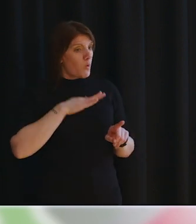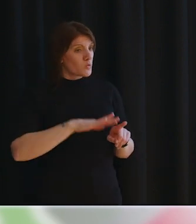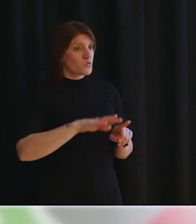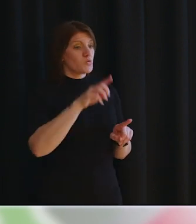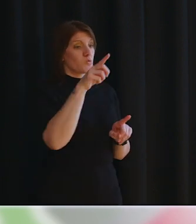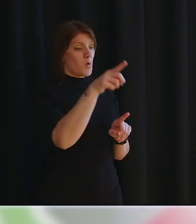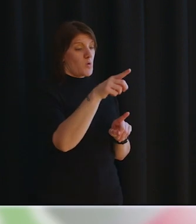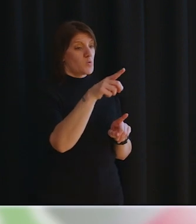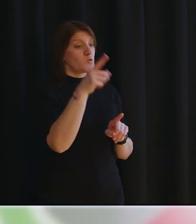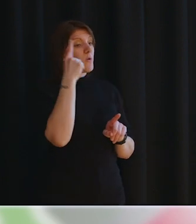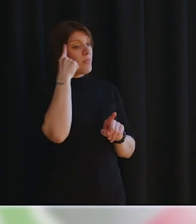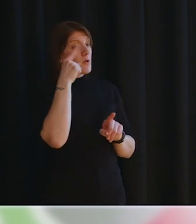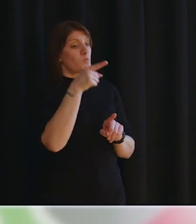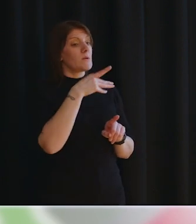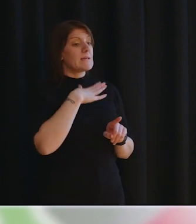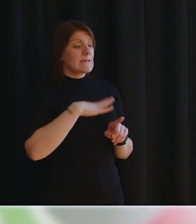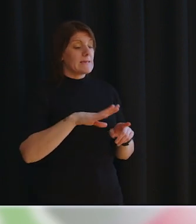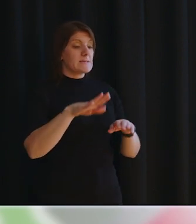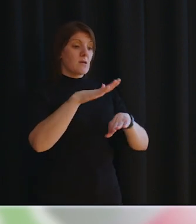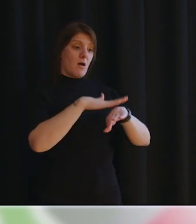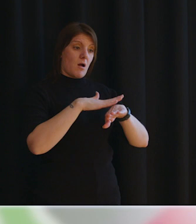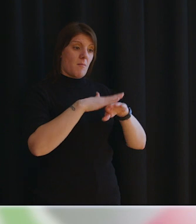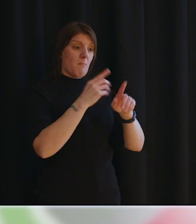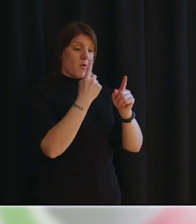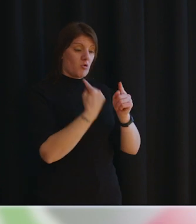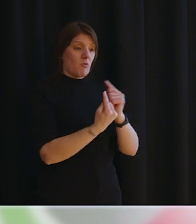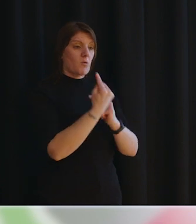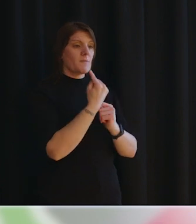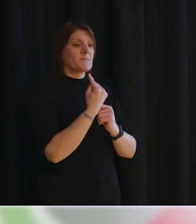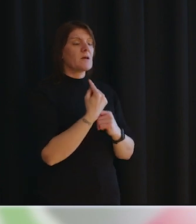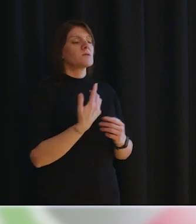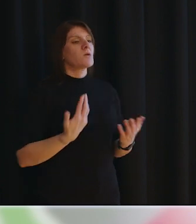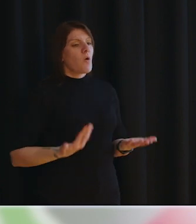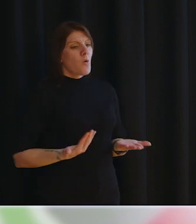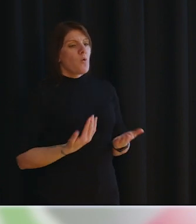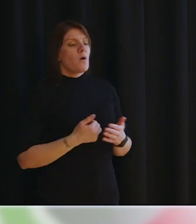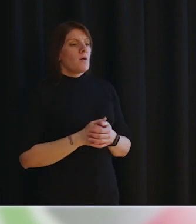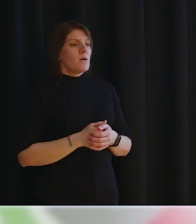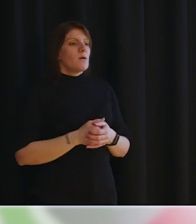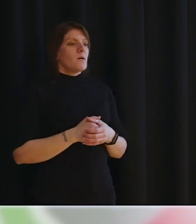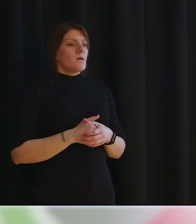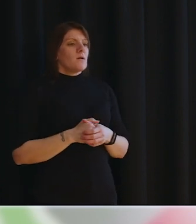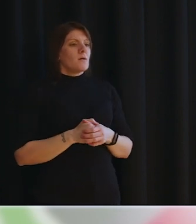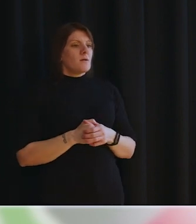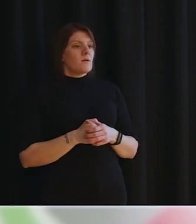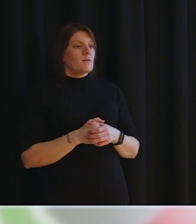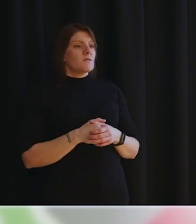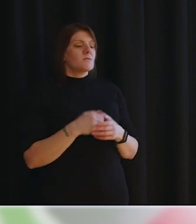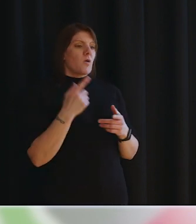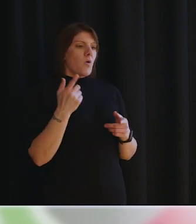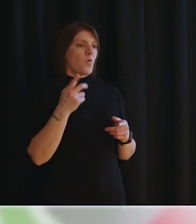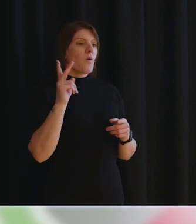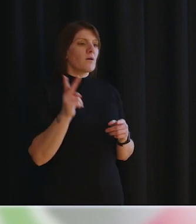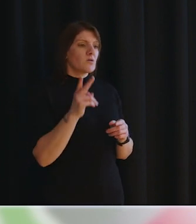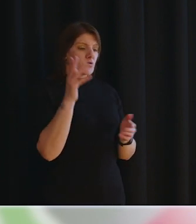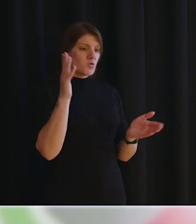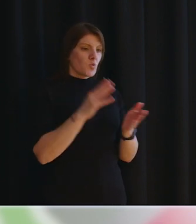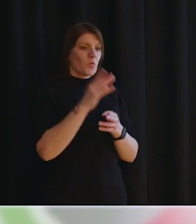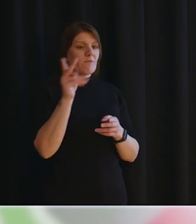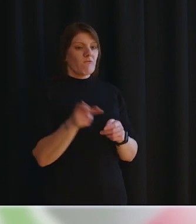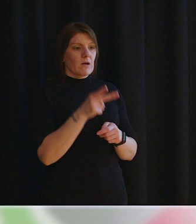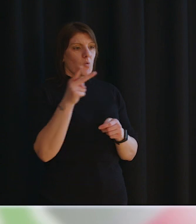exclusion or seclusion. So what it might look like in practice, so short frequent tasks, breaking tasks